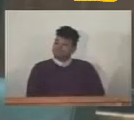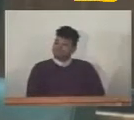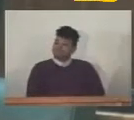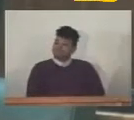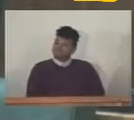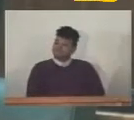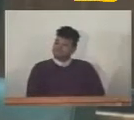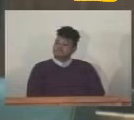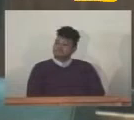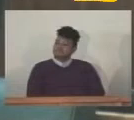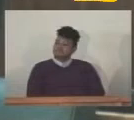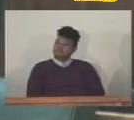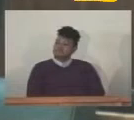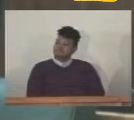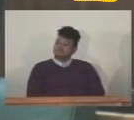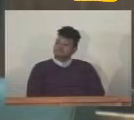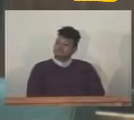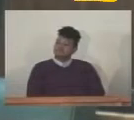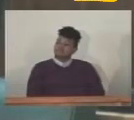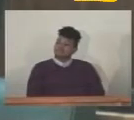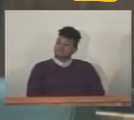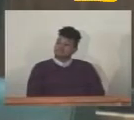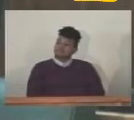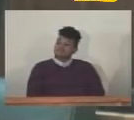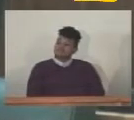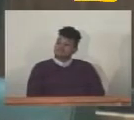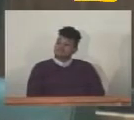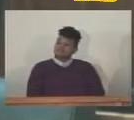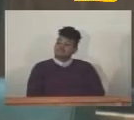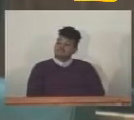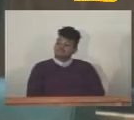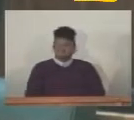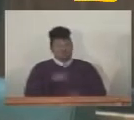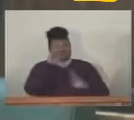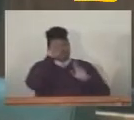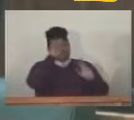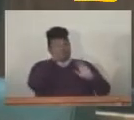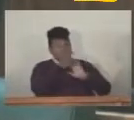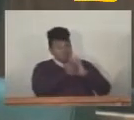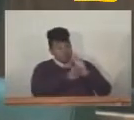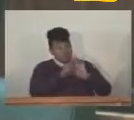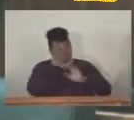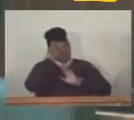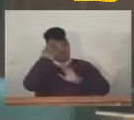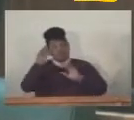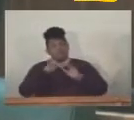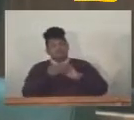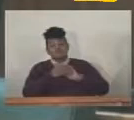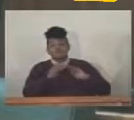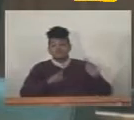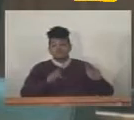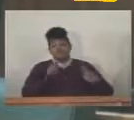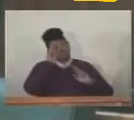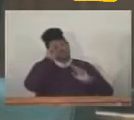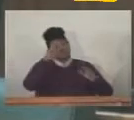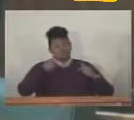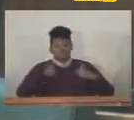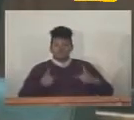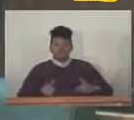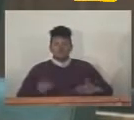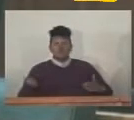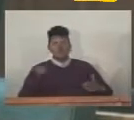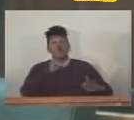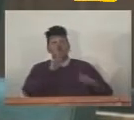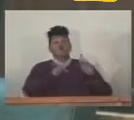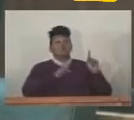there is respect for the rule of law, respect for Jamaicans, respect for the humanity in all persons,